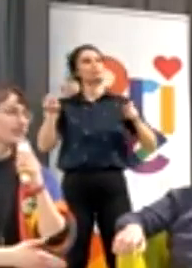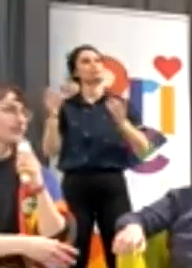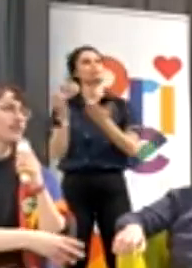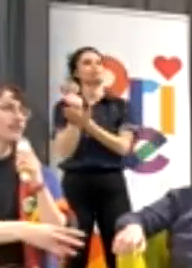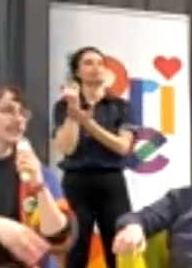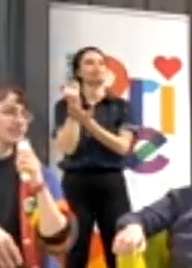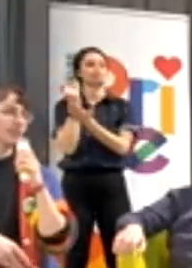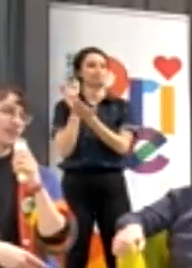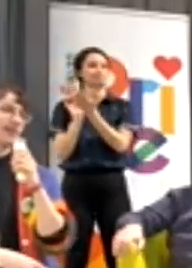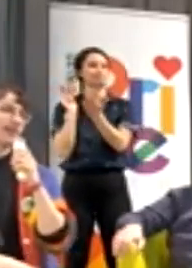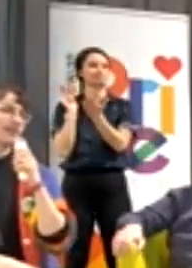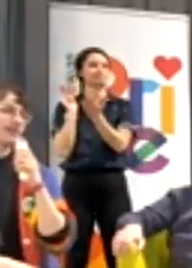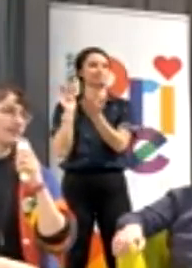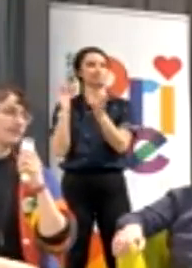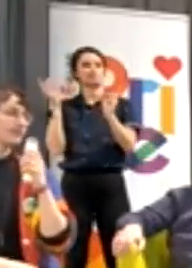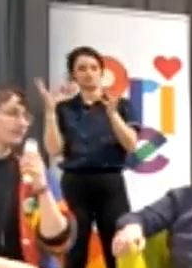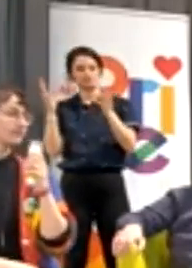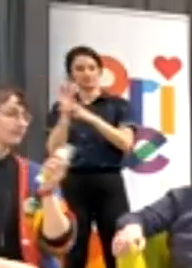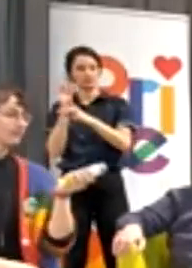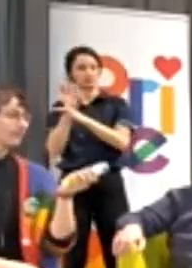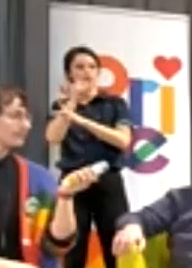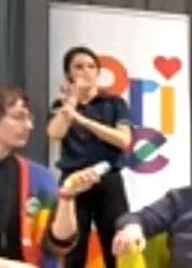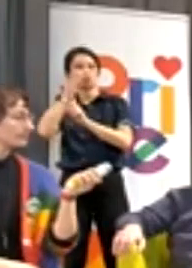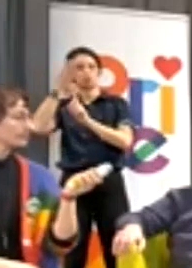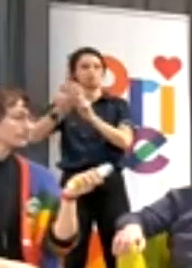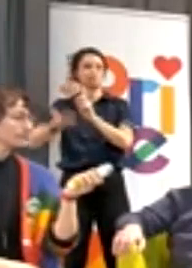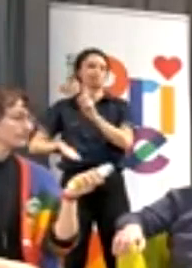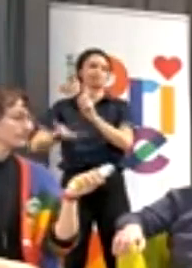opportunity to explore that.